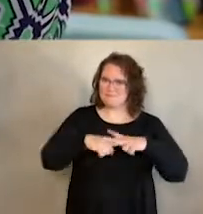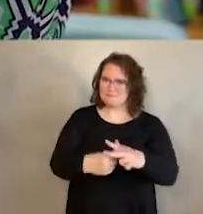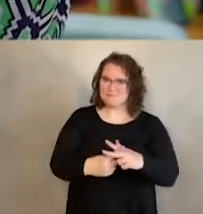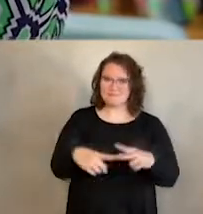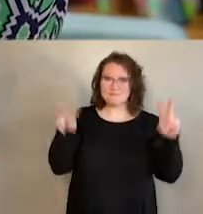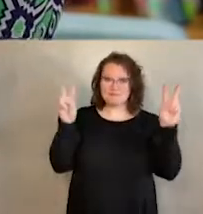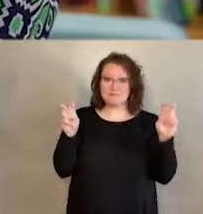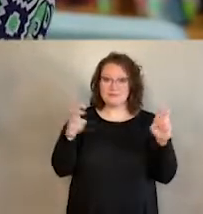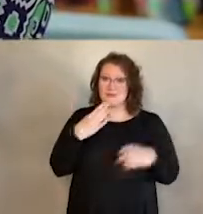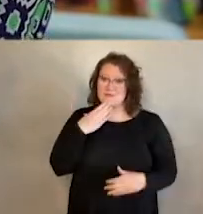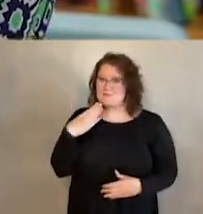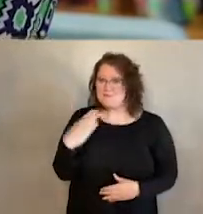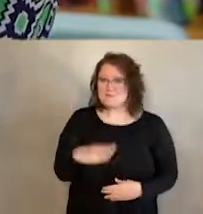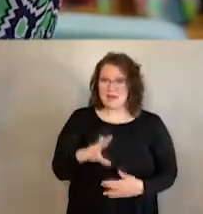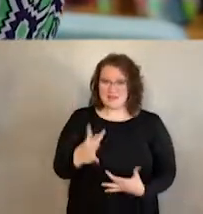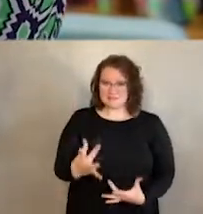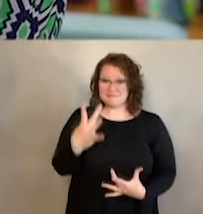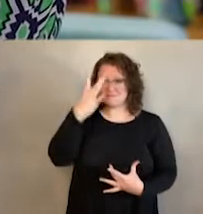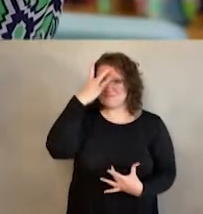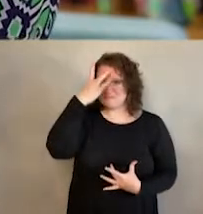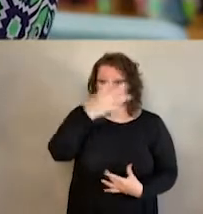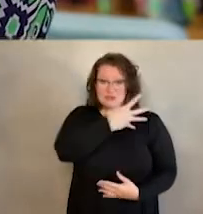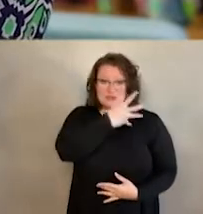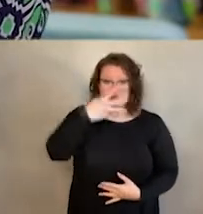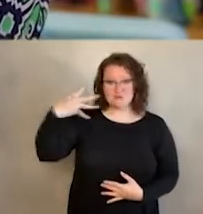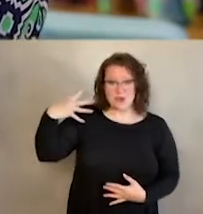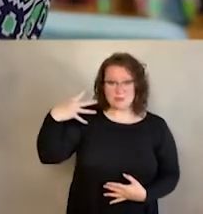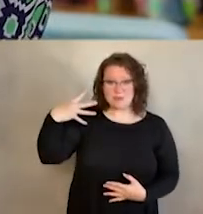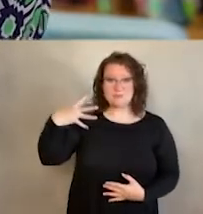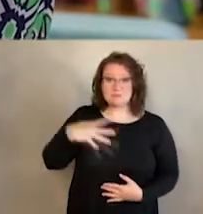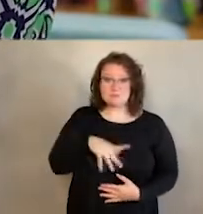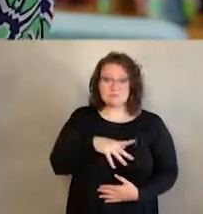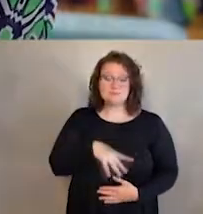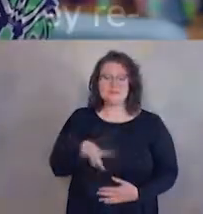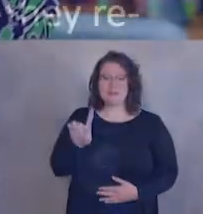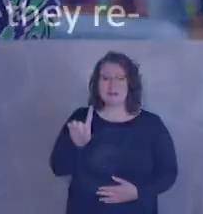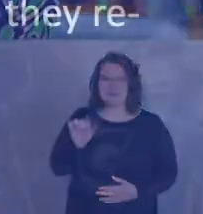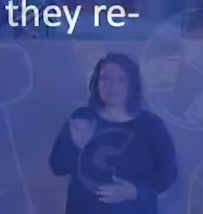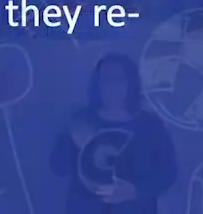started. A Bad Case of Stripes by David Shannon.